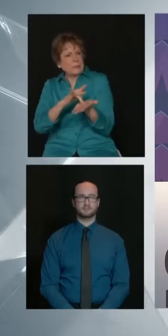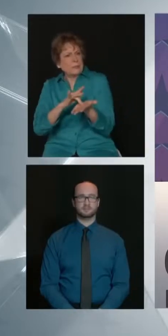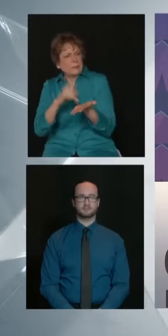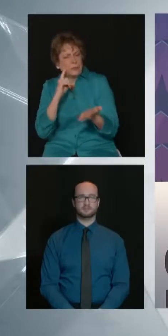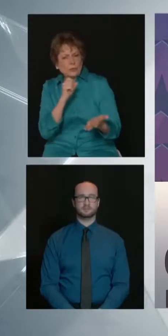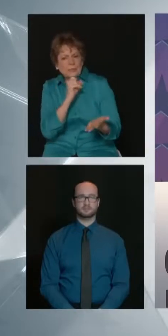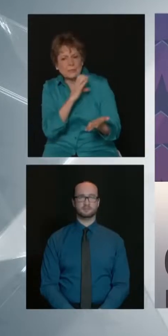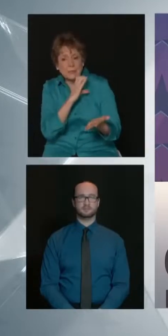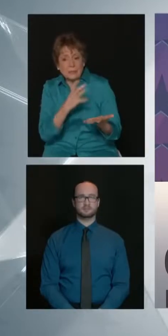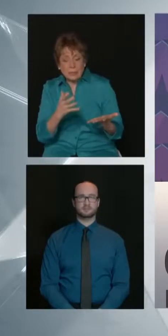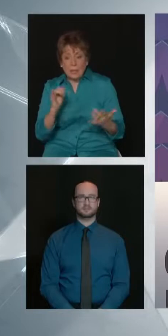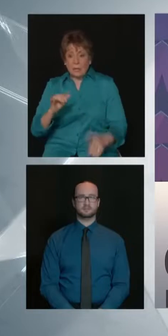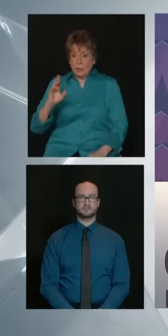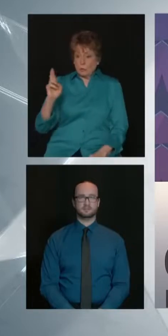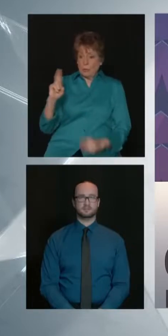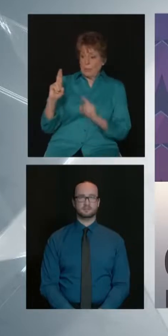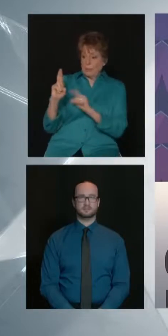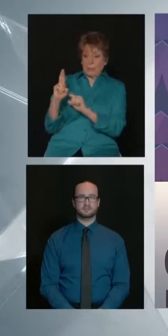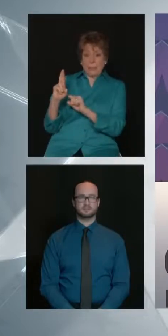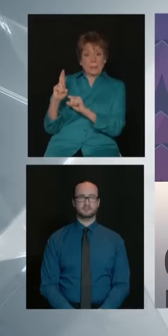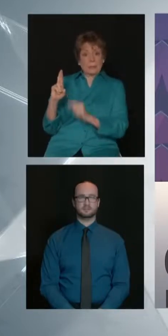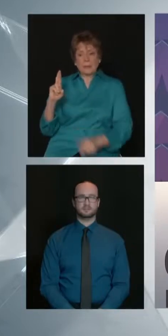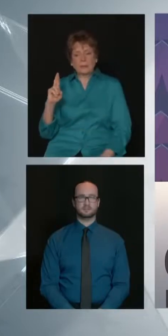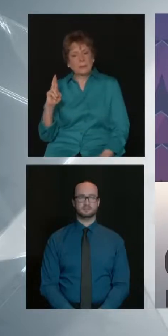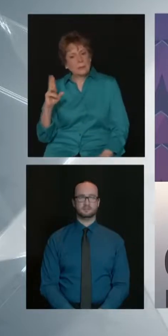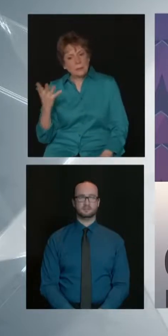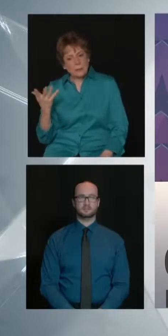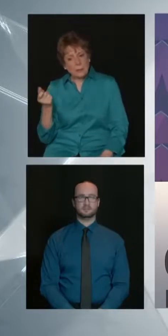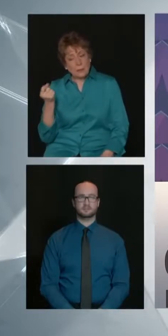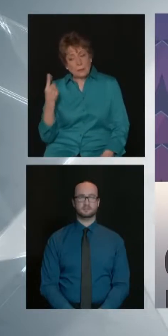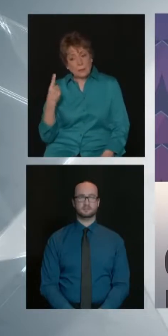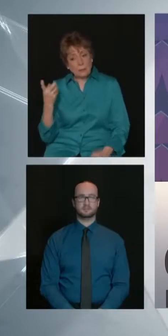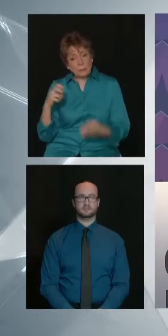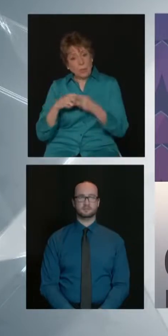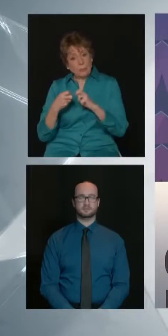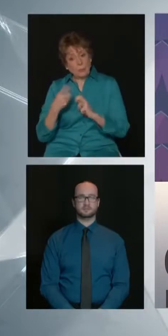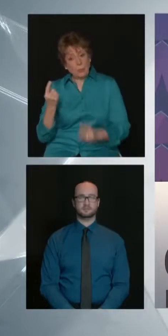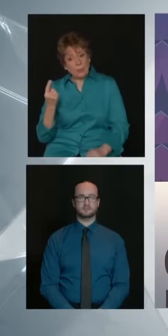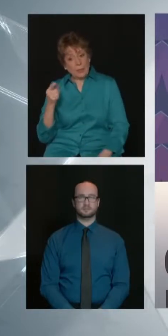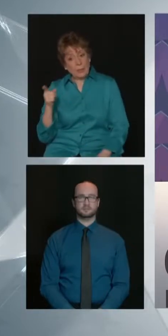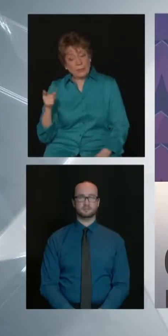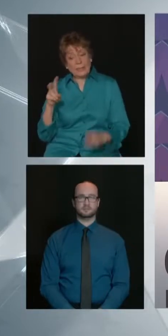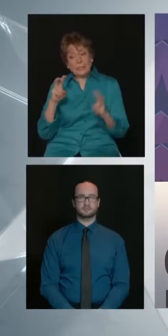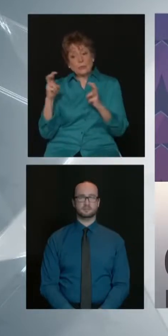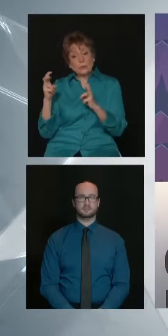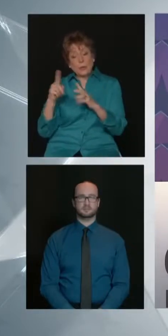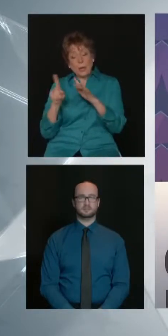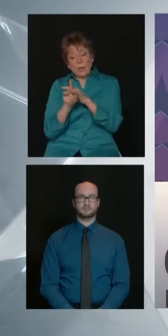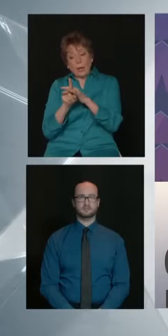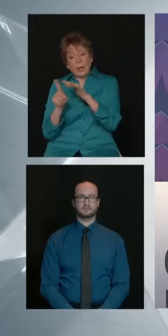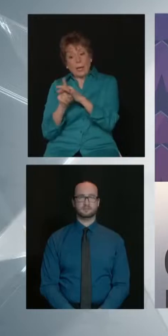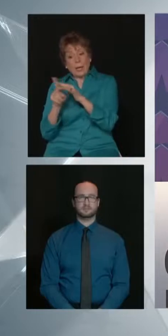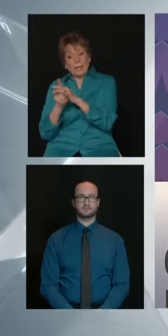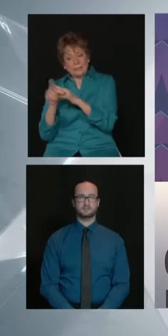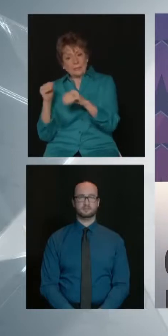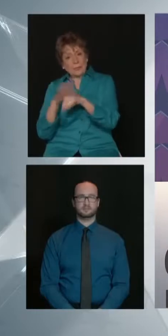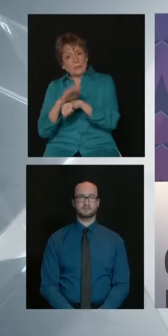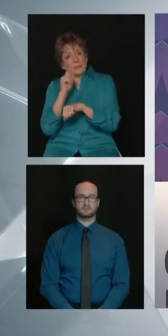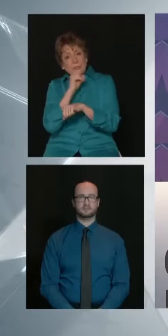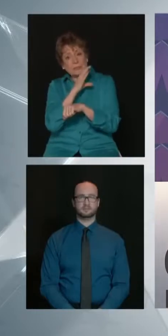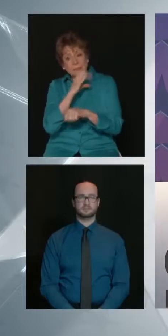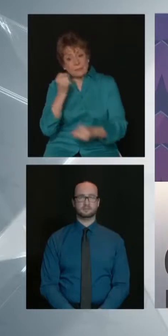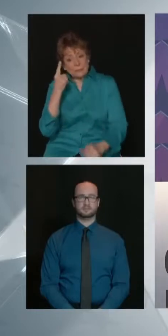affects seniors more than anybody else, seniors that are on a fixed income. And my opponent, you know, he wants